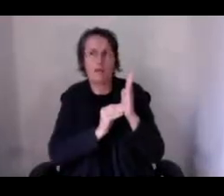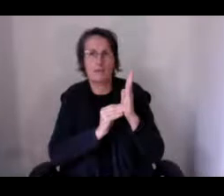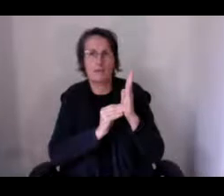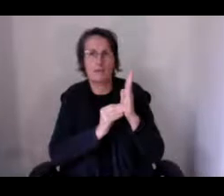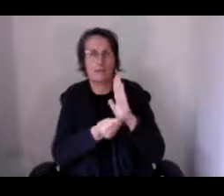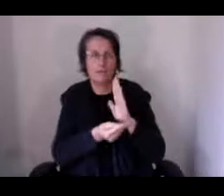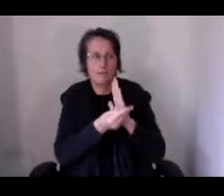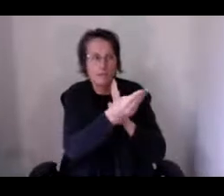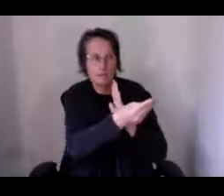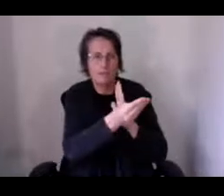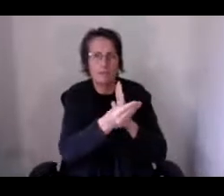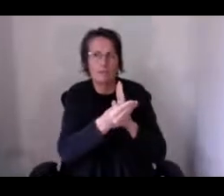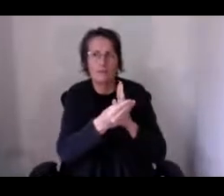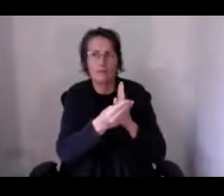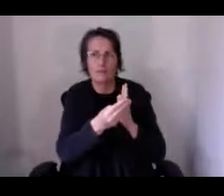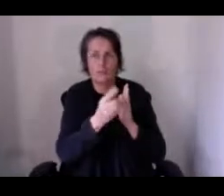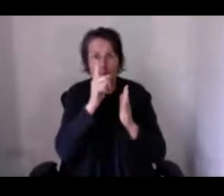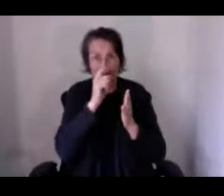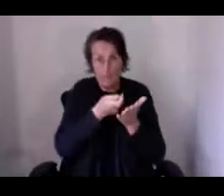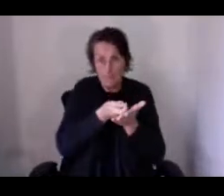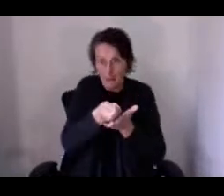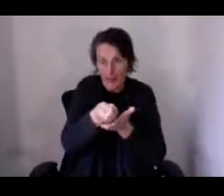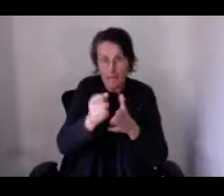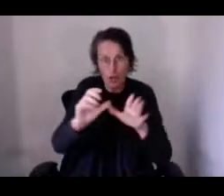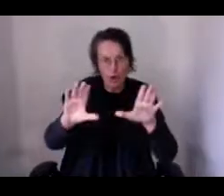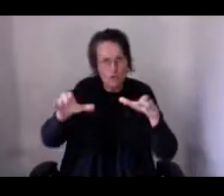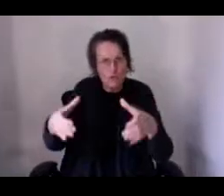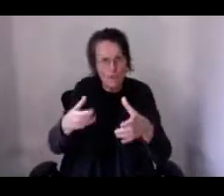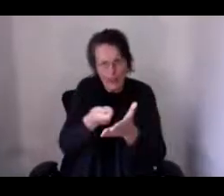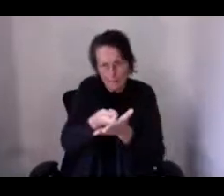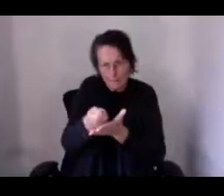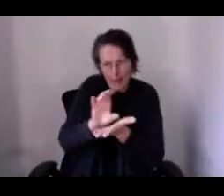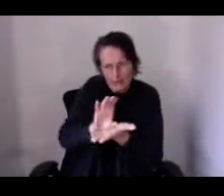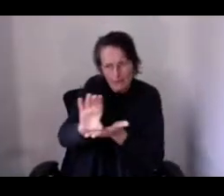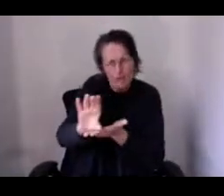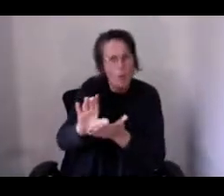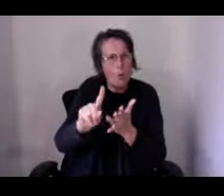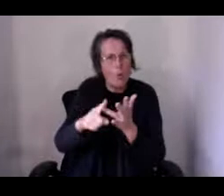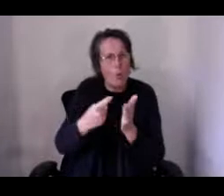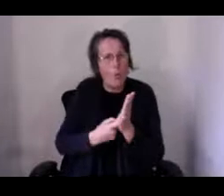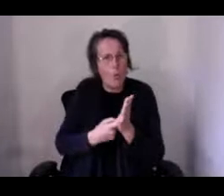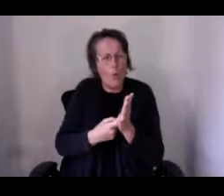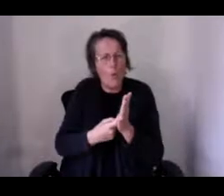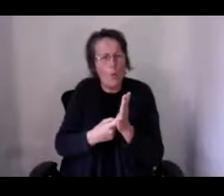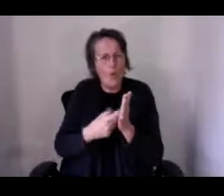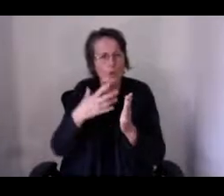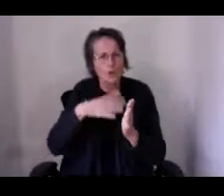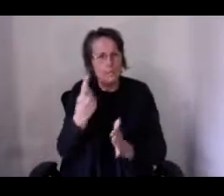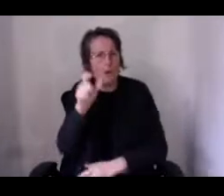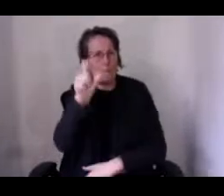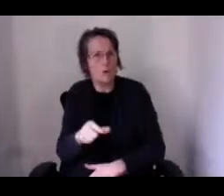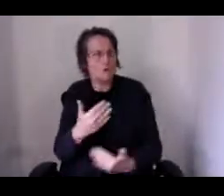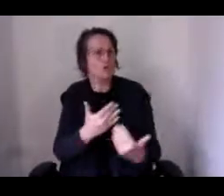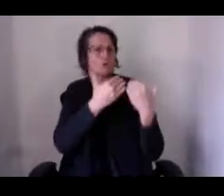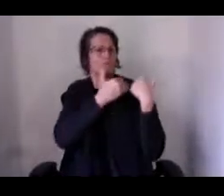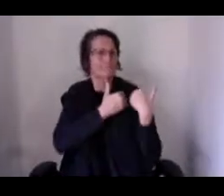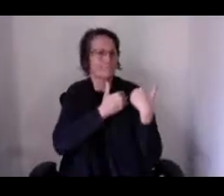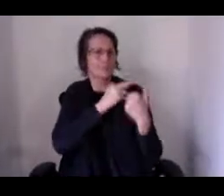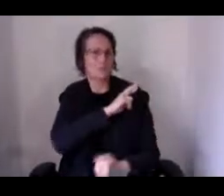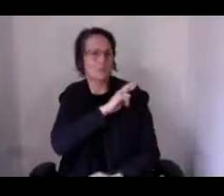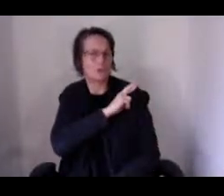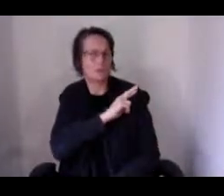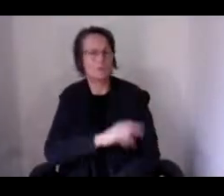payment? Are you able to pay a group, or do you need an individual to take responsibility for that? Yes, no,